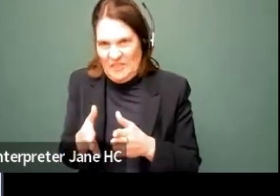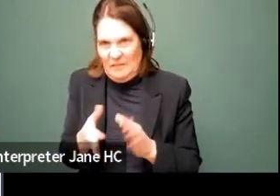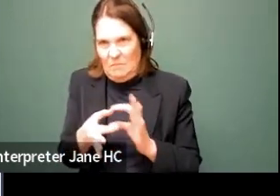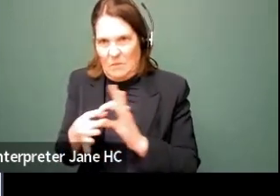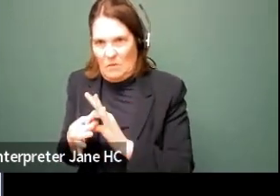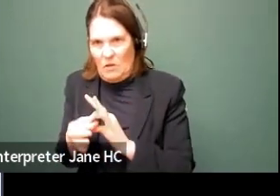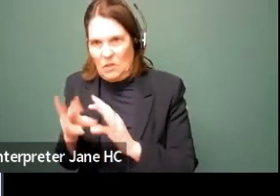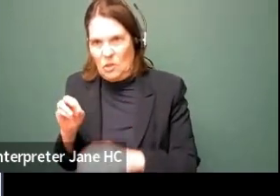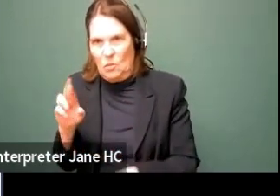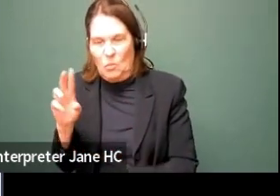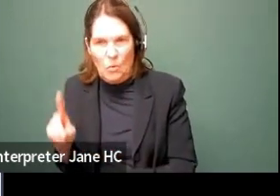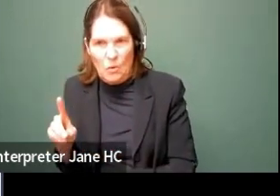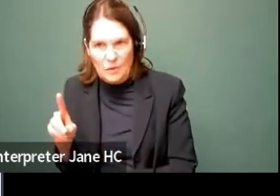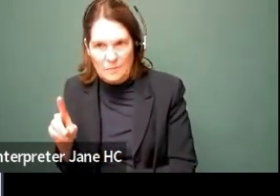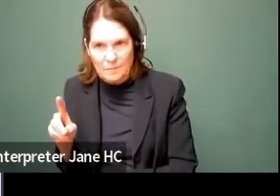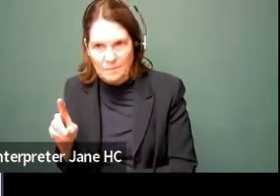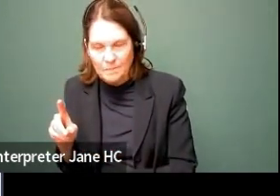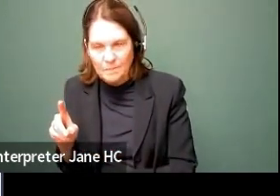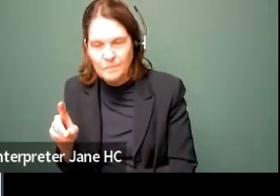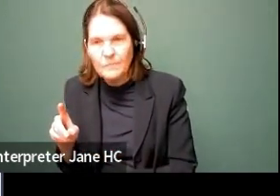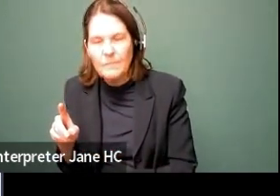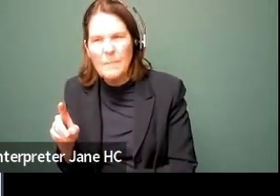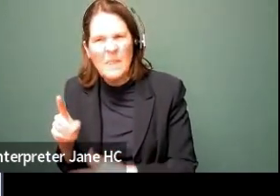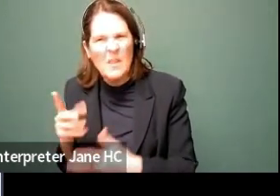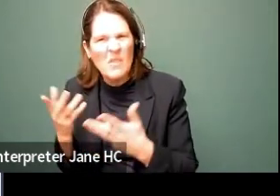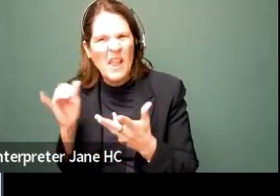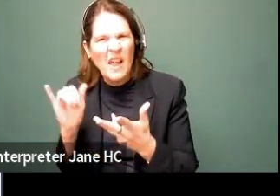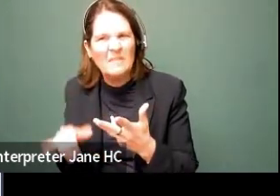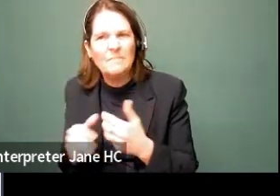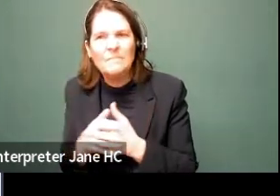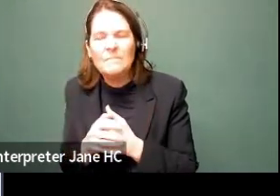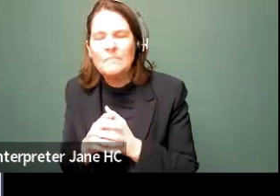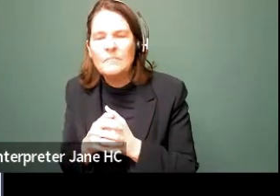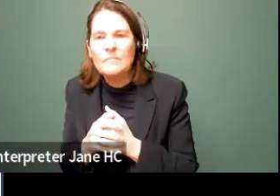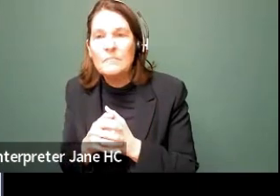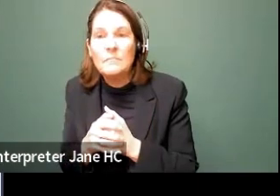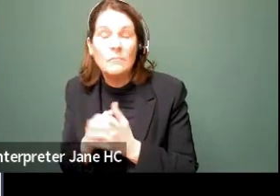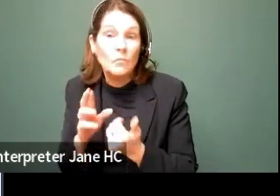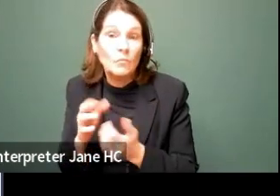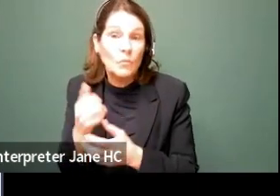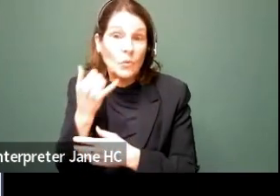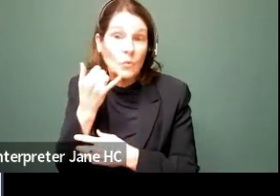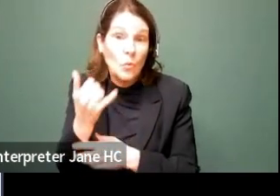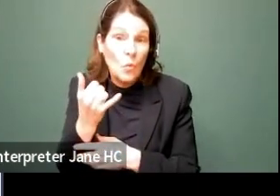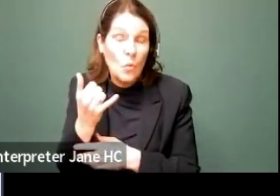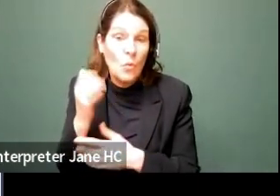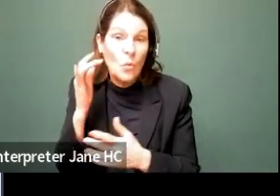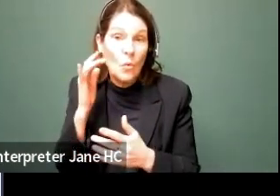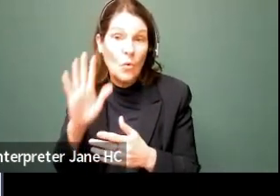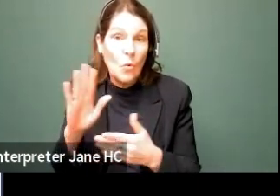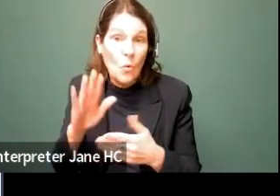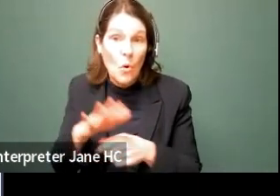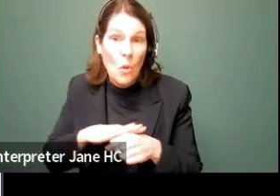in which ward and all that, or you can contact your town clerk.